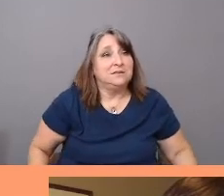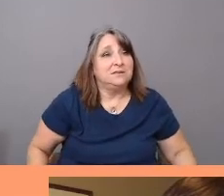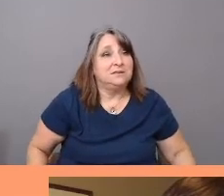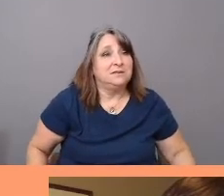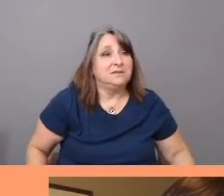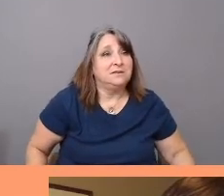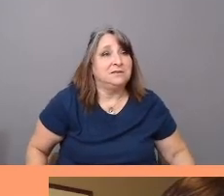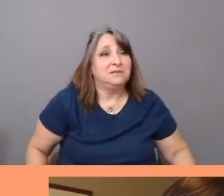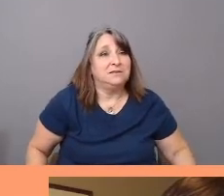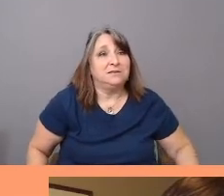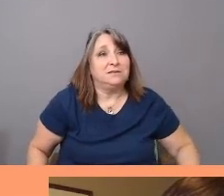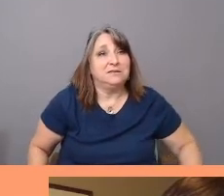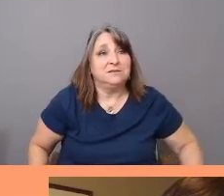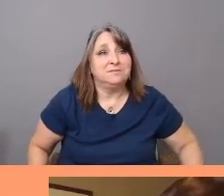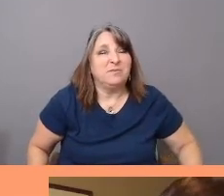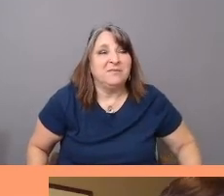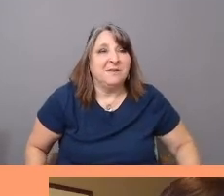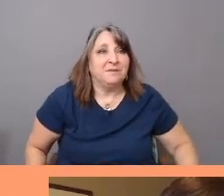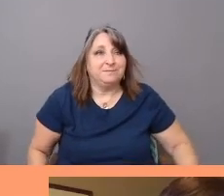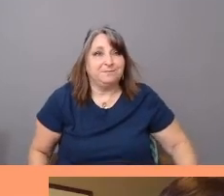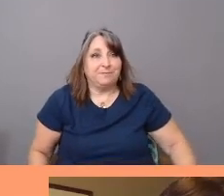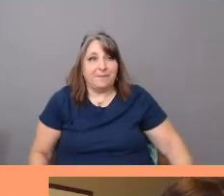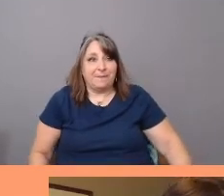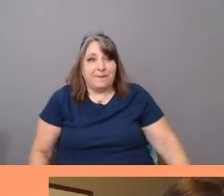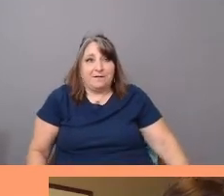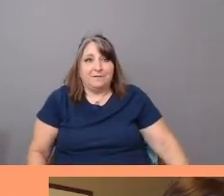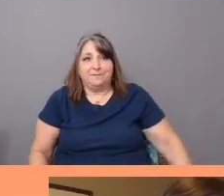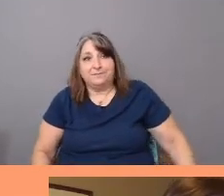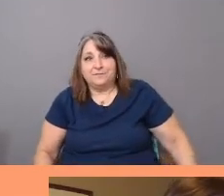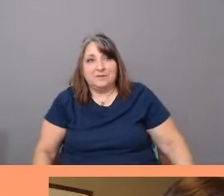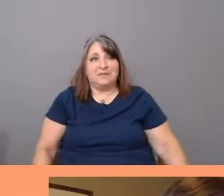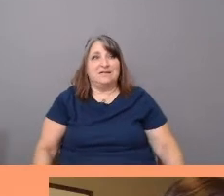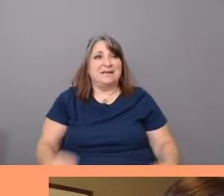I mean, if I can jump in, there's I don't think there's a